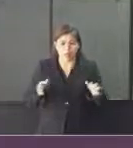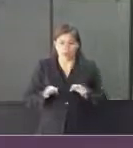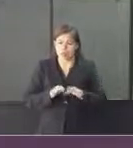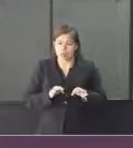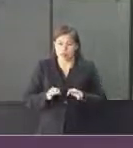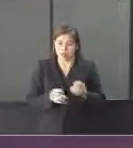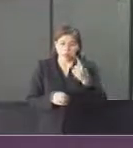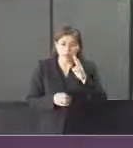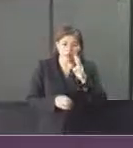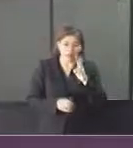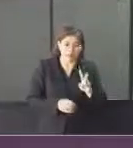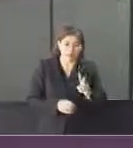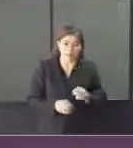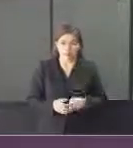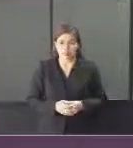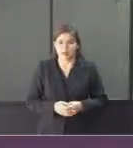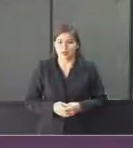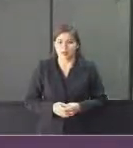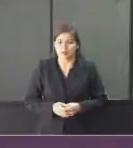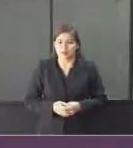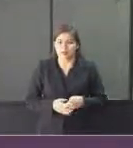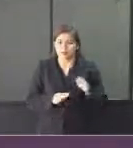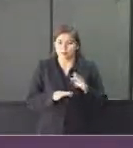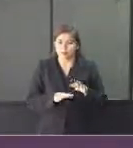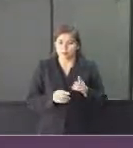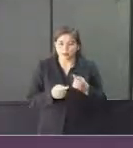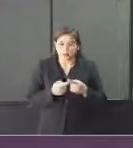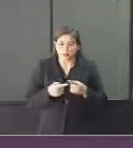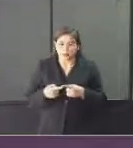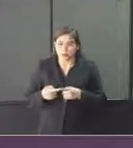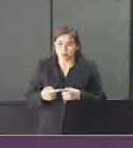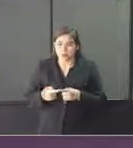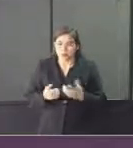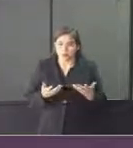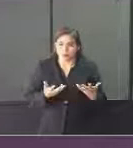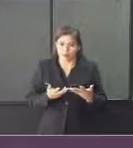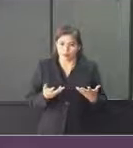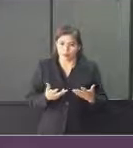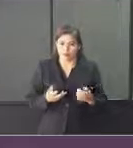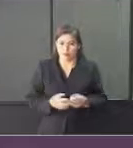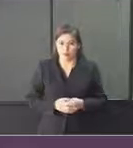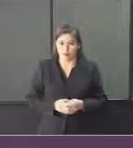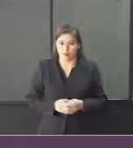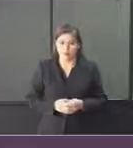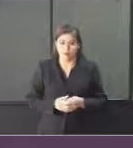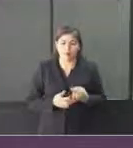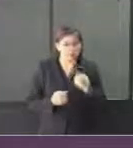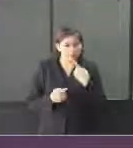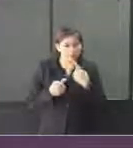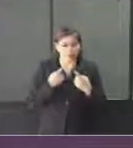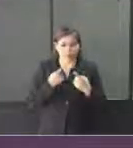is many or entails many devices